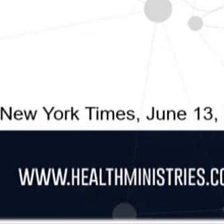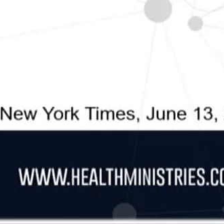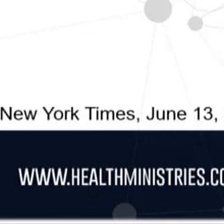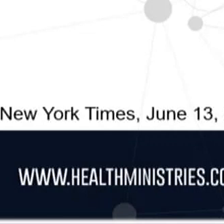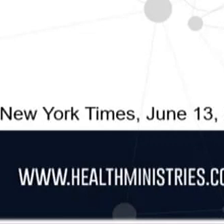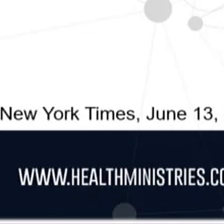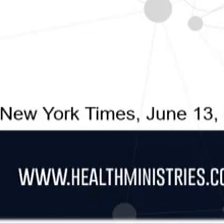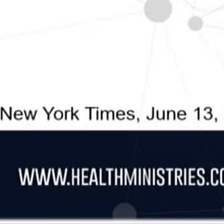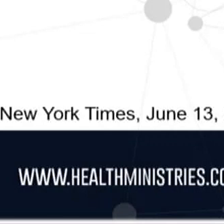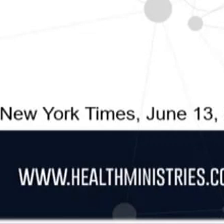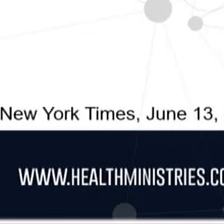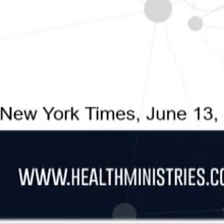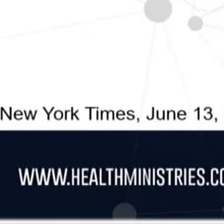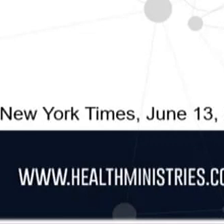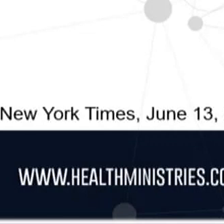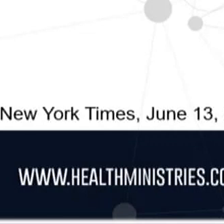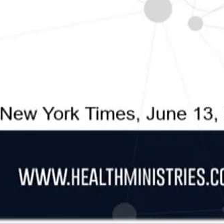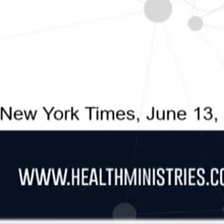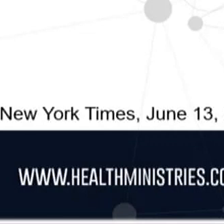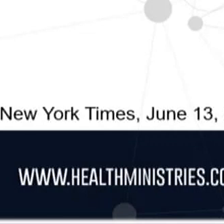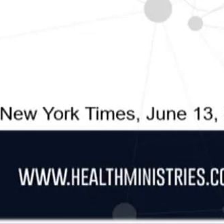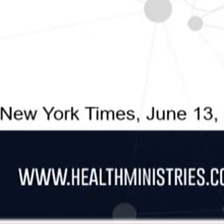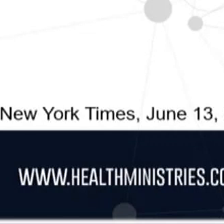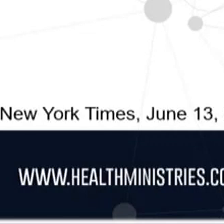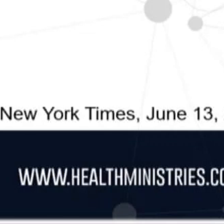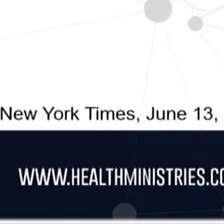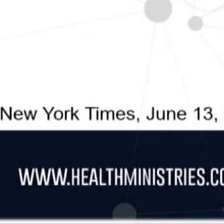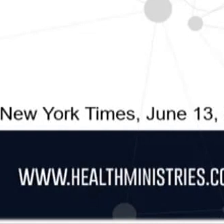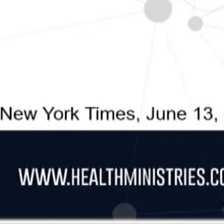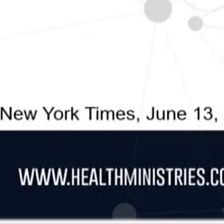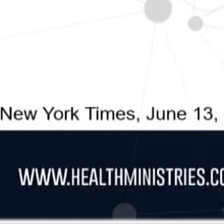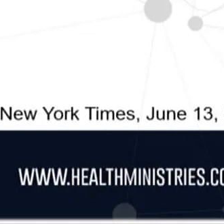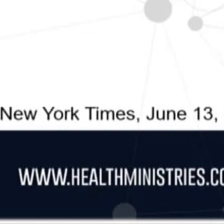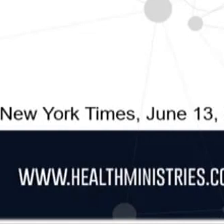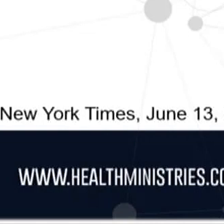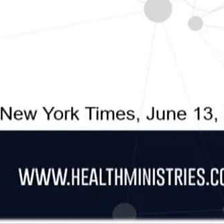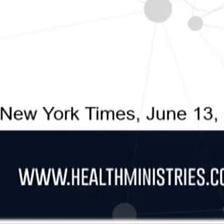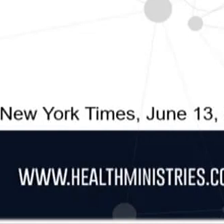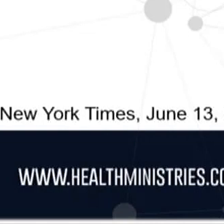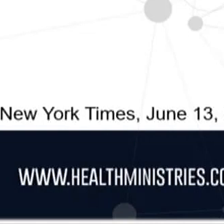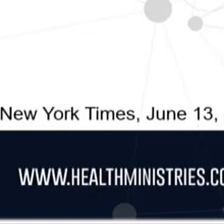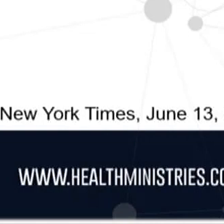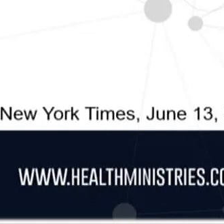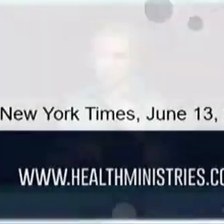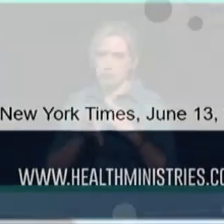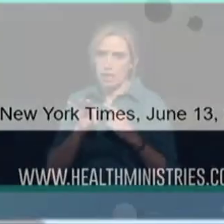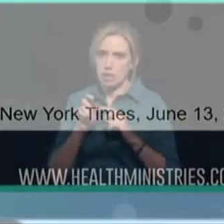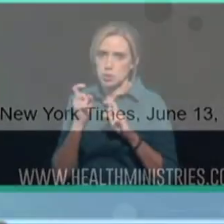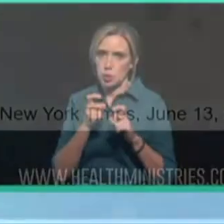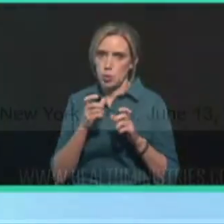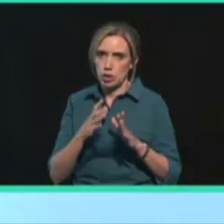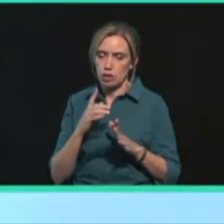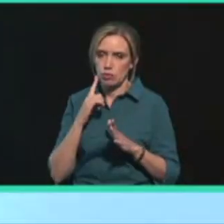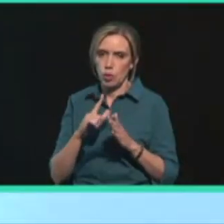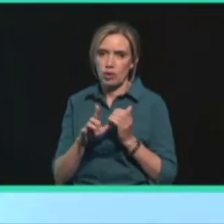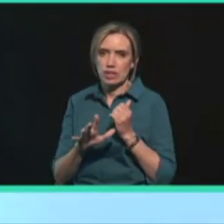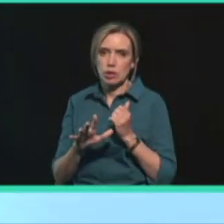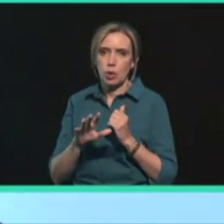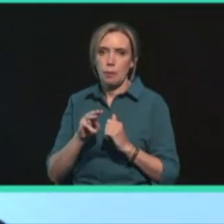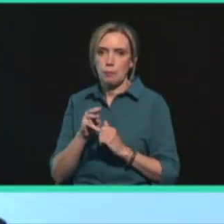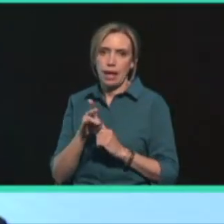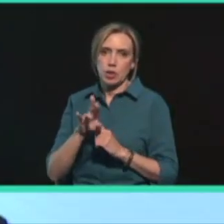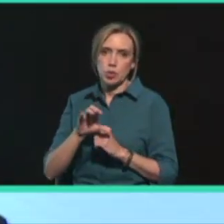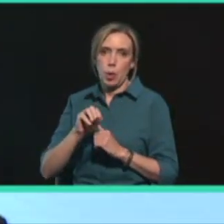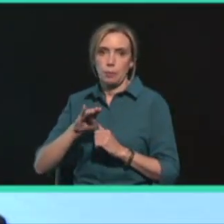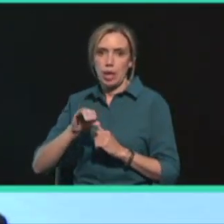of resistant bacteria and so on. So this will be a lot more difficult to find a donor for fecal microbiota